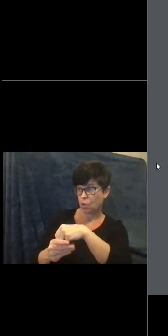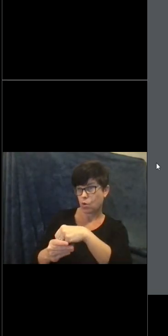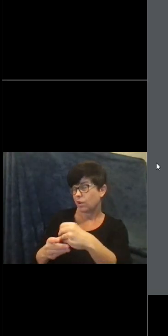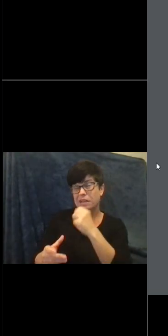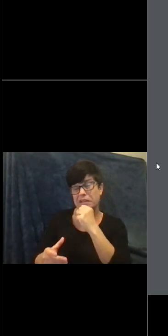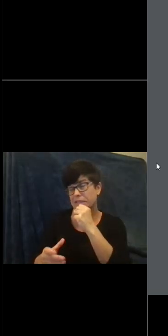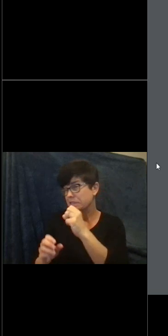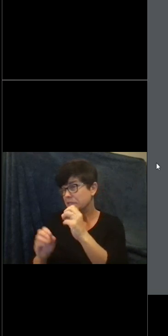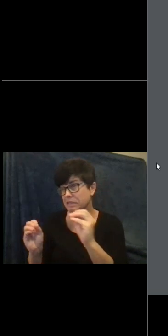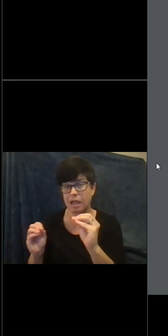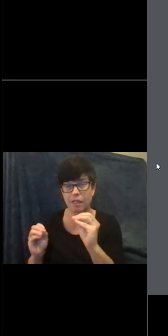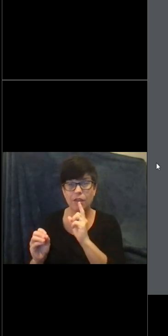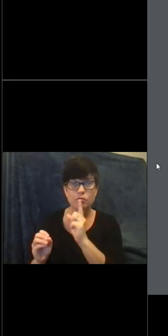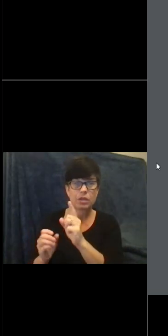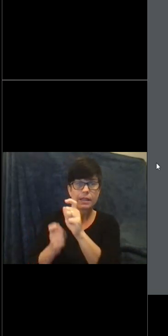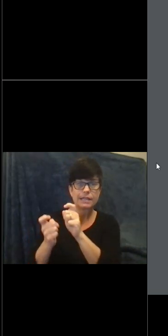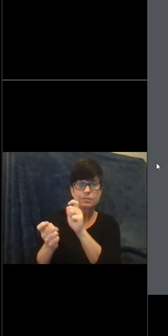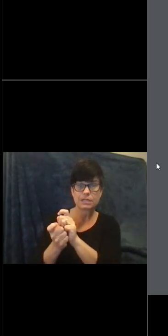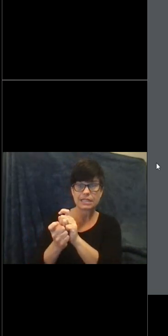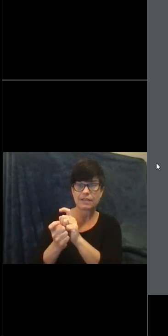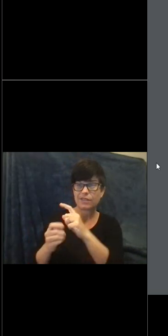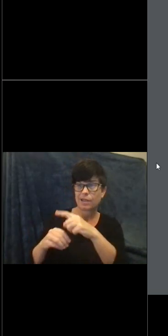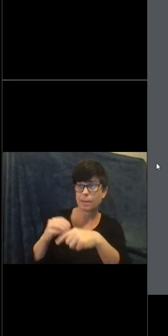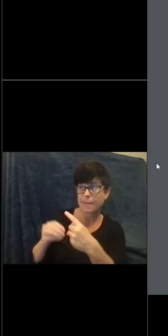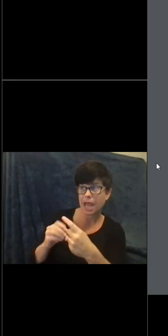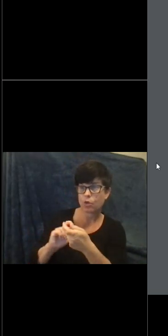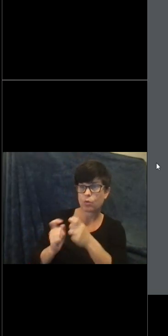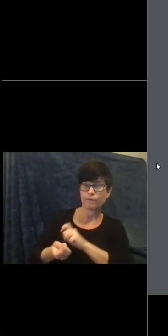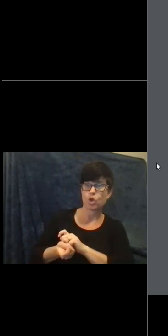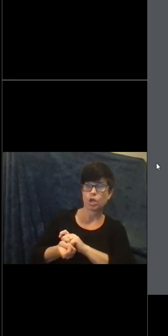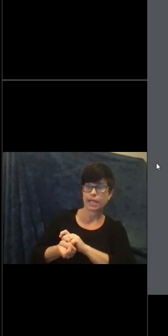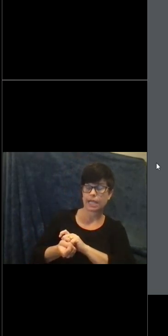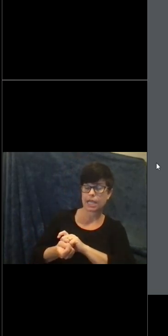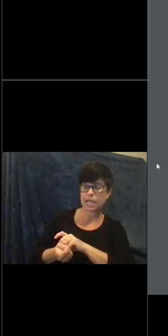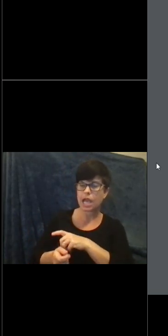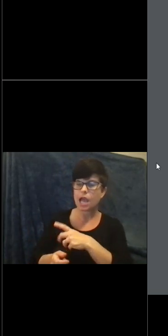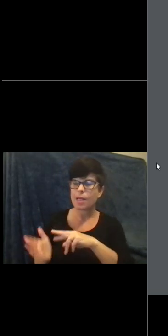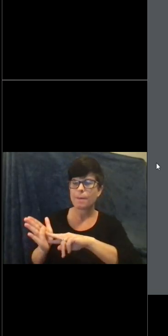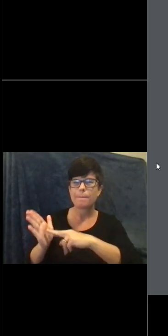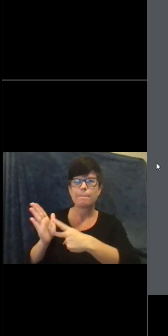explicit as to a reverter or anything like that. The purpose of this